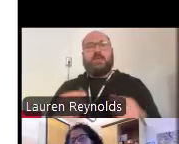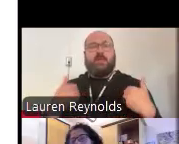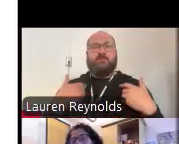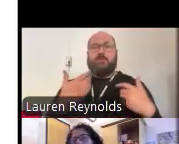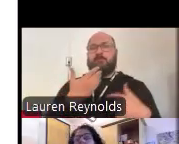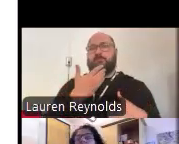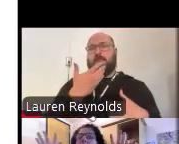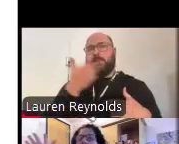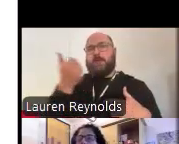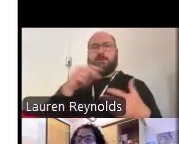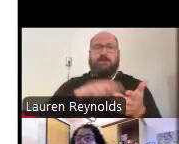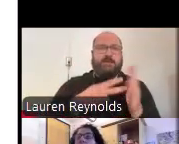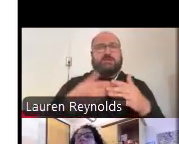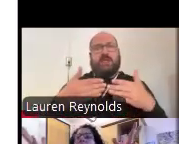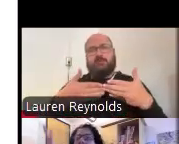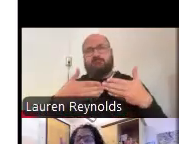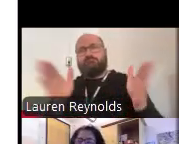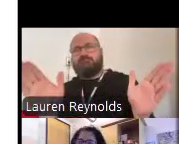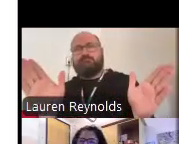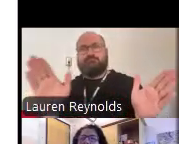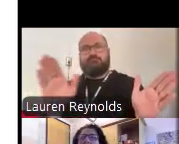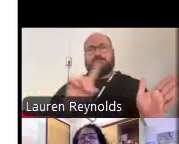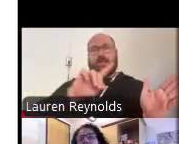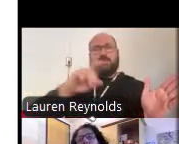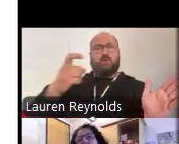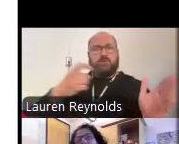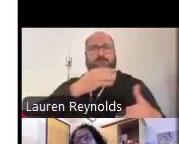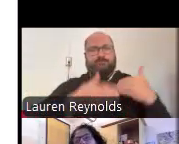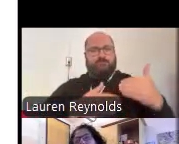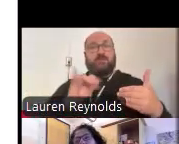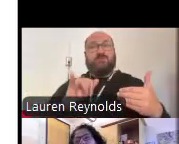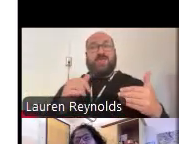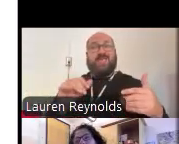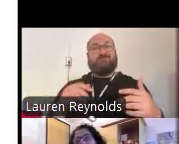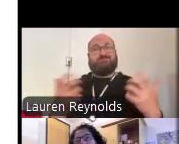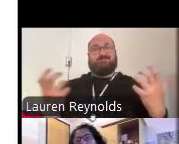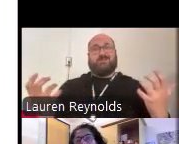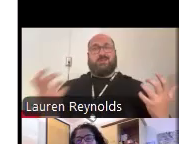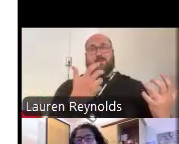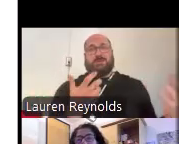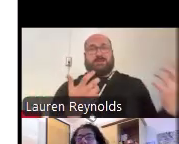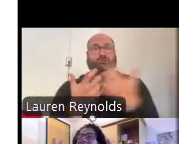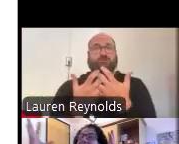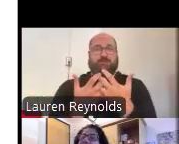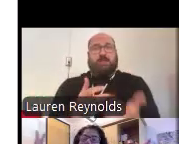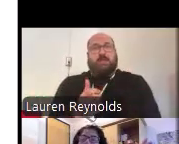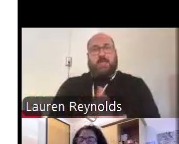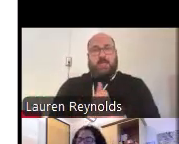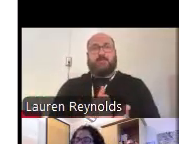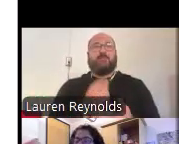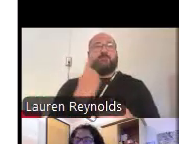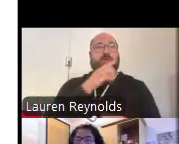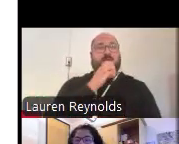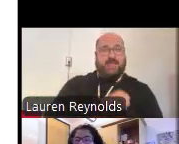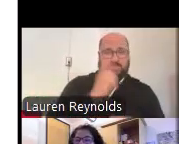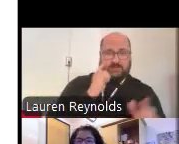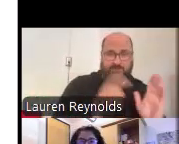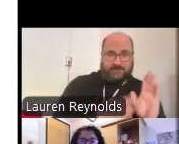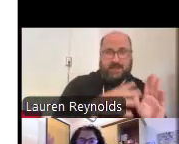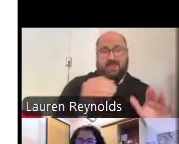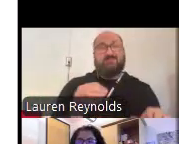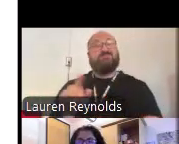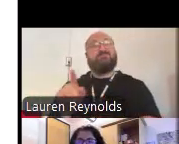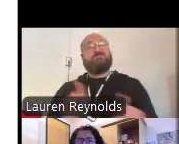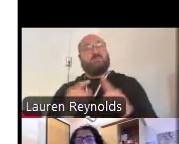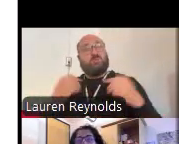for autism diagnosis. So hopefully in combo, that would help improve the age at first identification. And then we had conversations